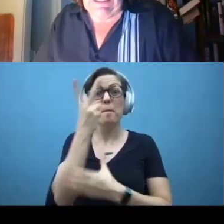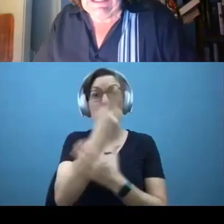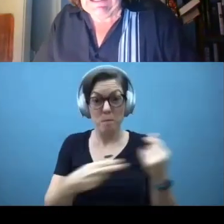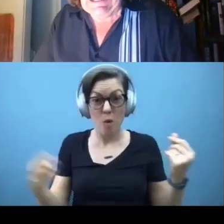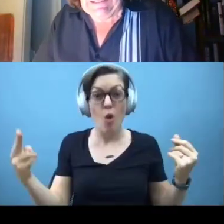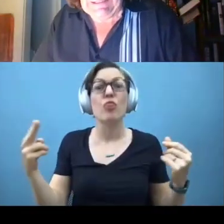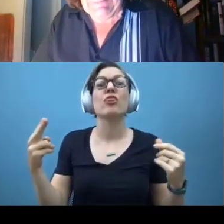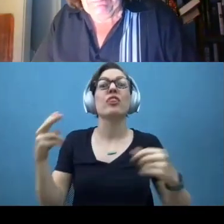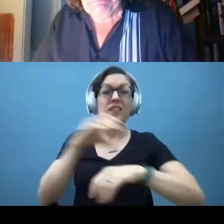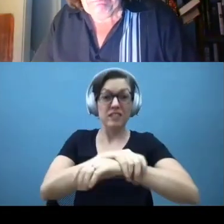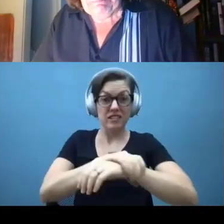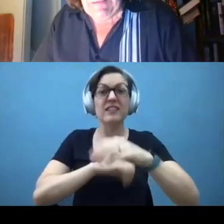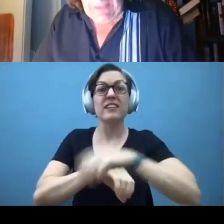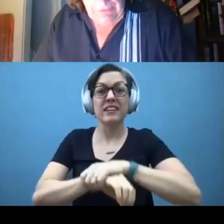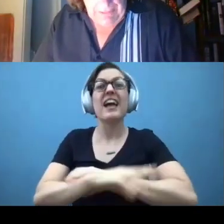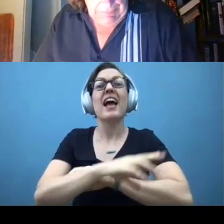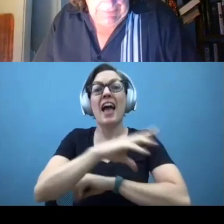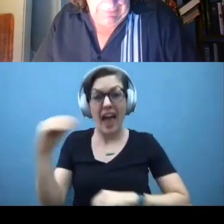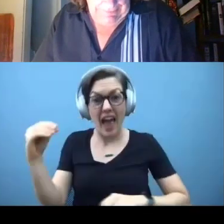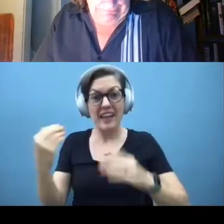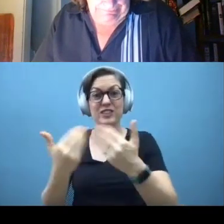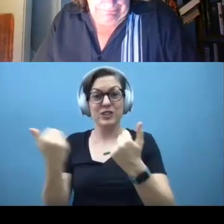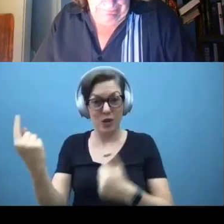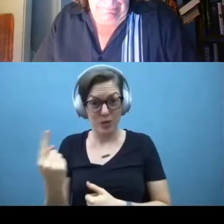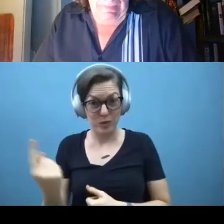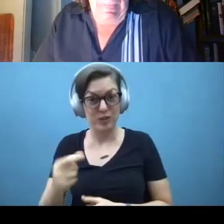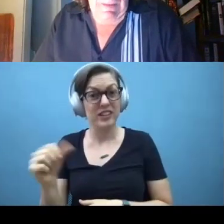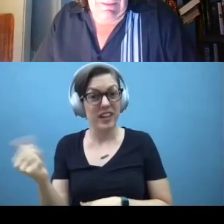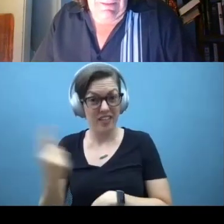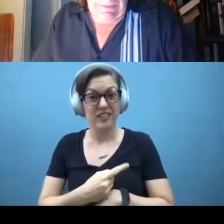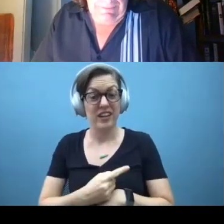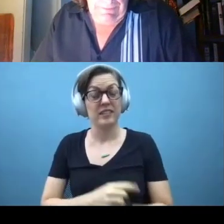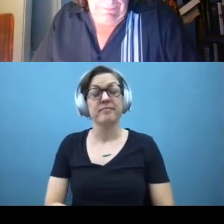seclusion. Next slide, please.